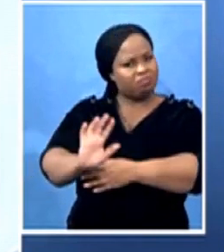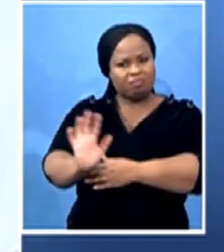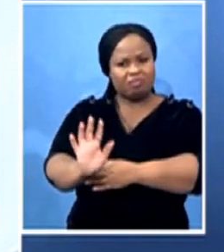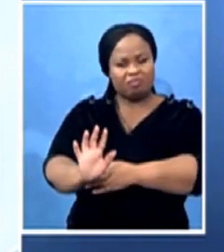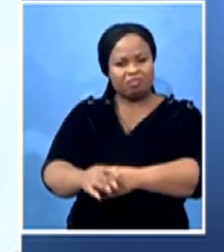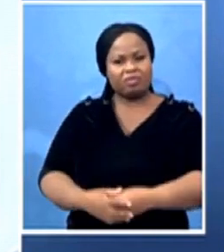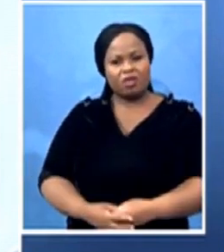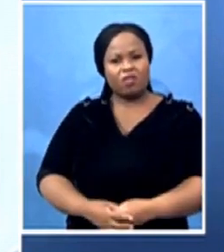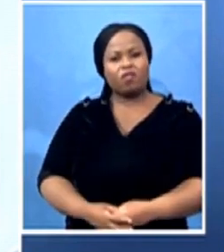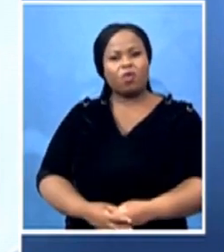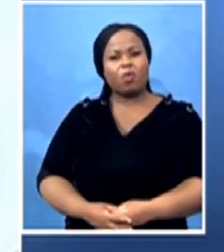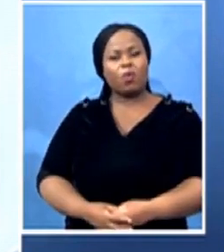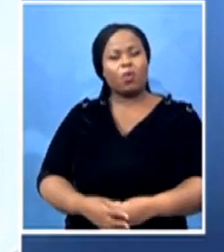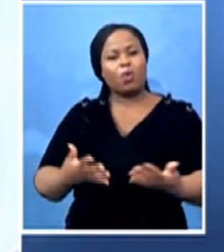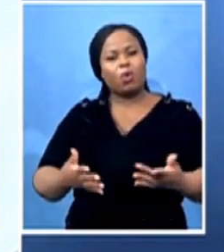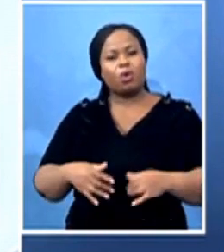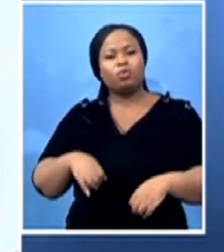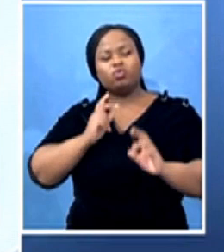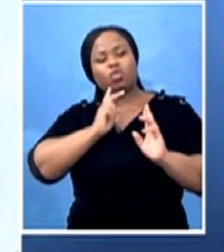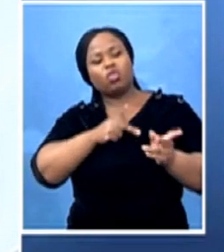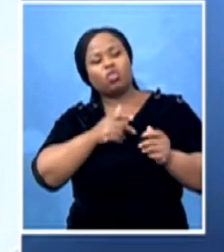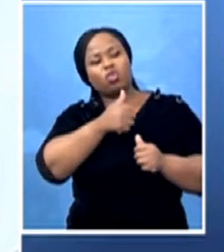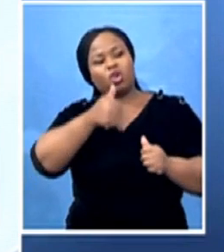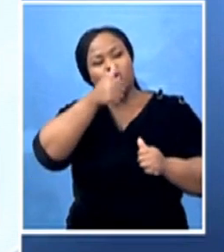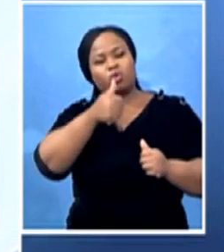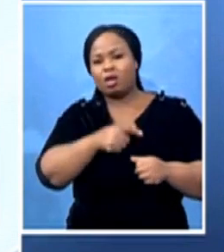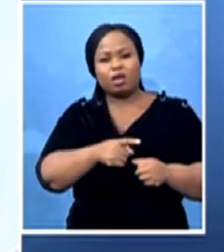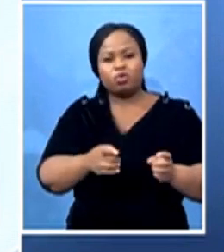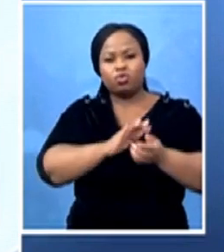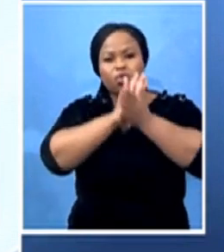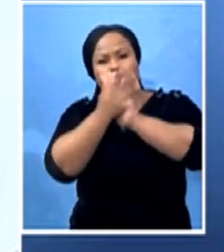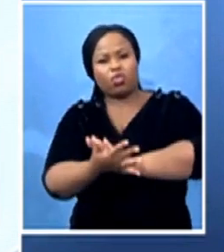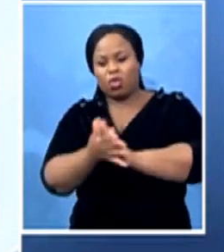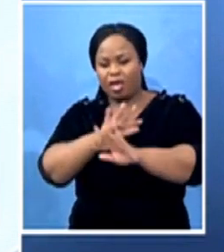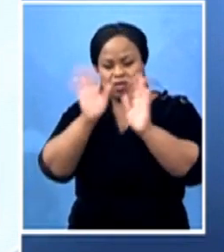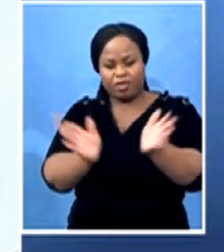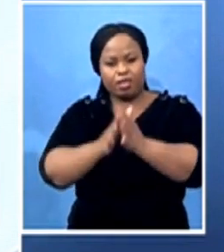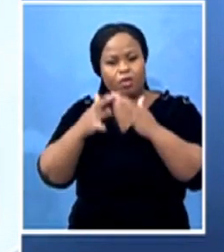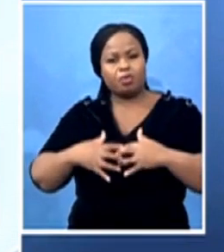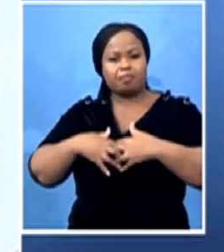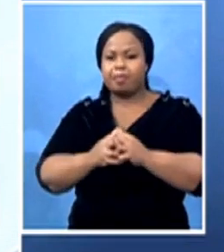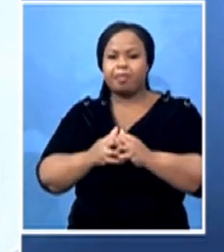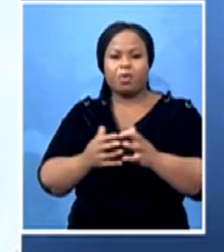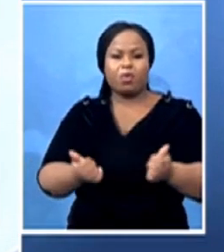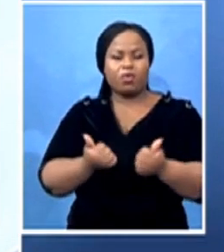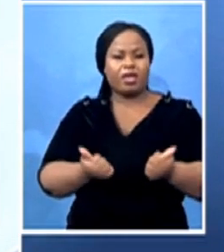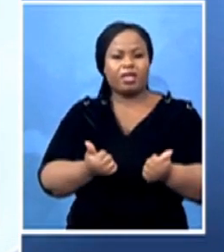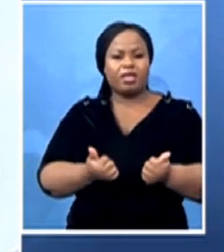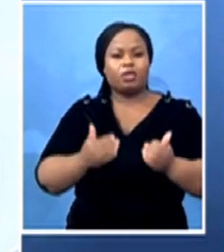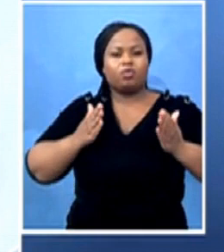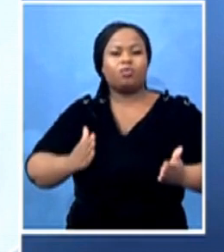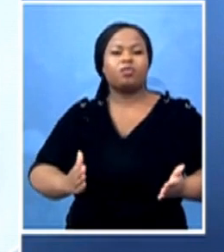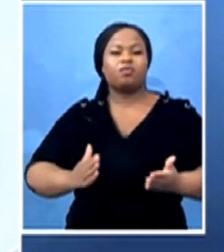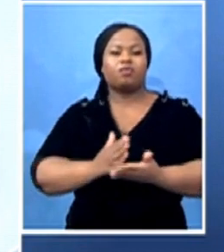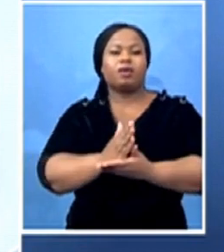authority to erode what we have established as a people in our human rights culture.